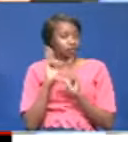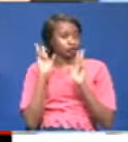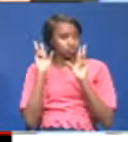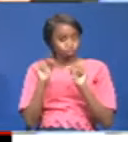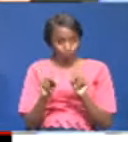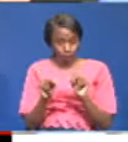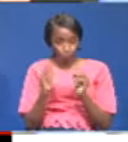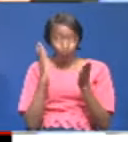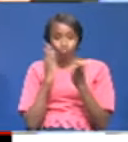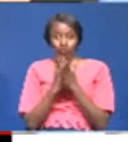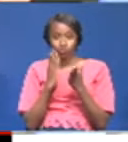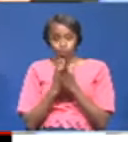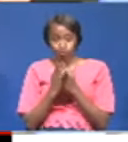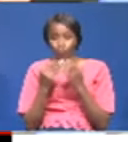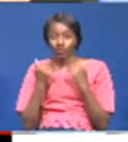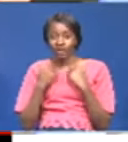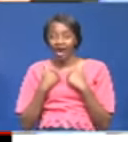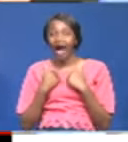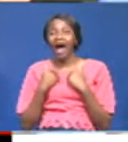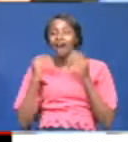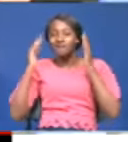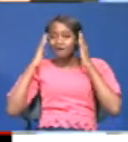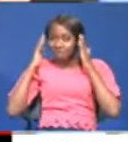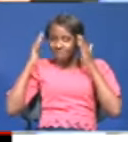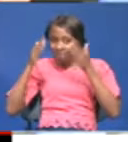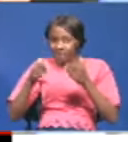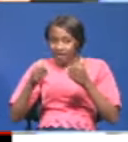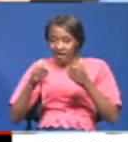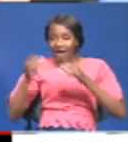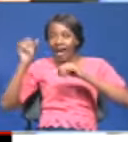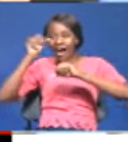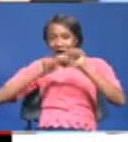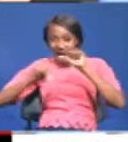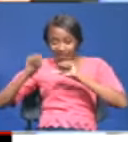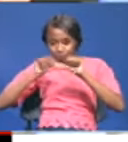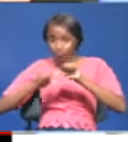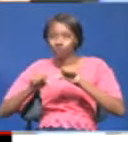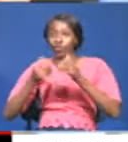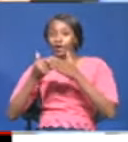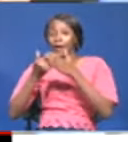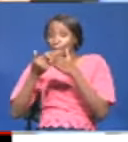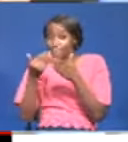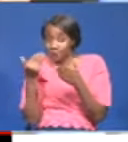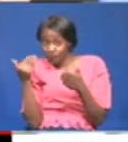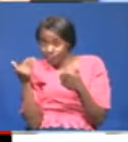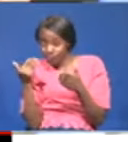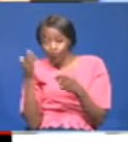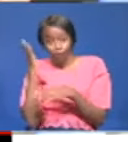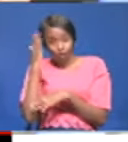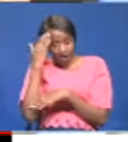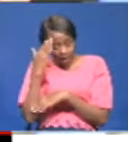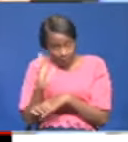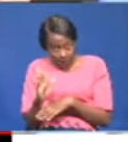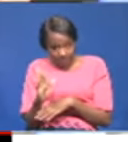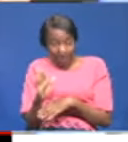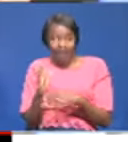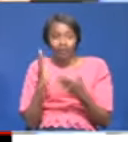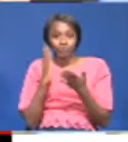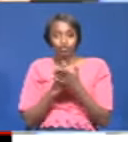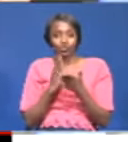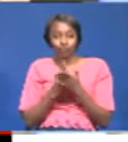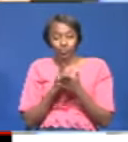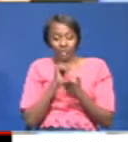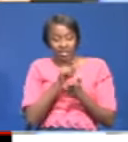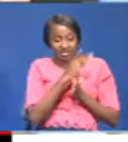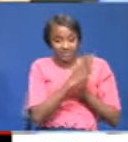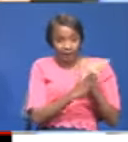What we've purposed as a commission is to be proactive, not to be reactive. So we put a mission. This is a plan